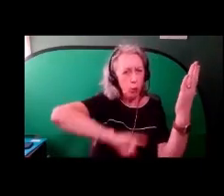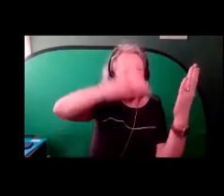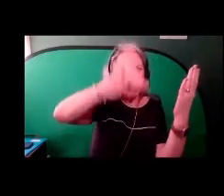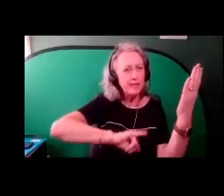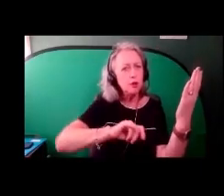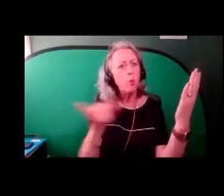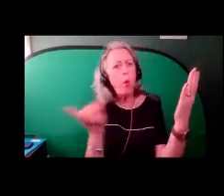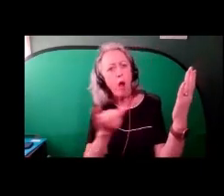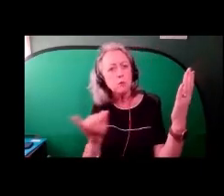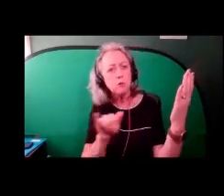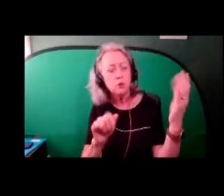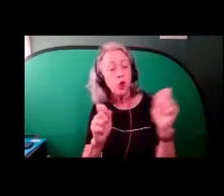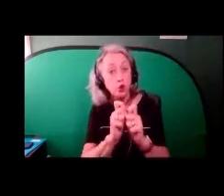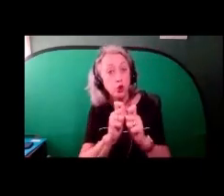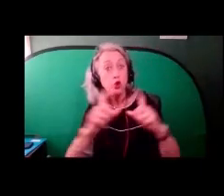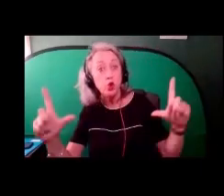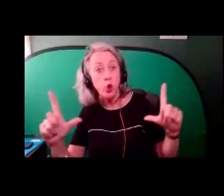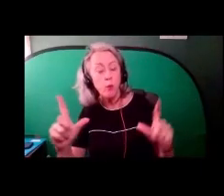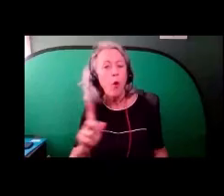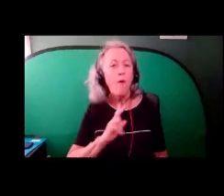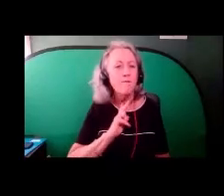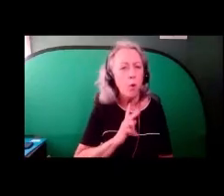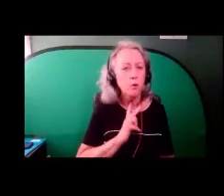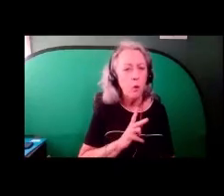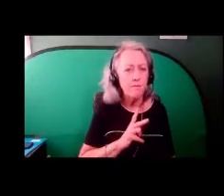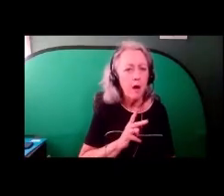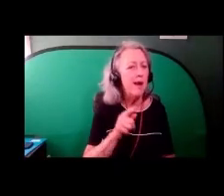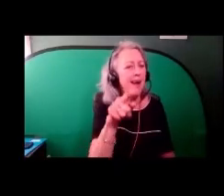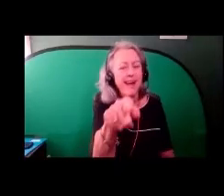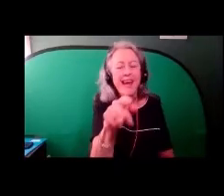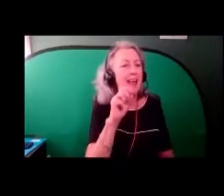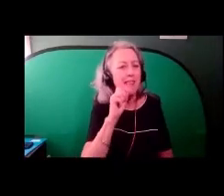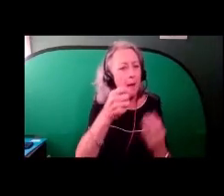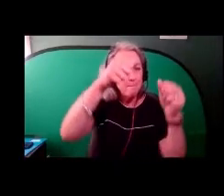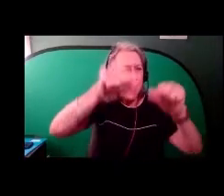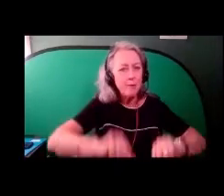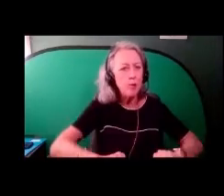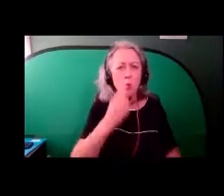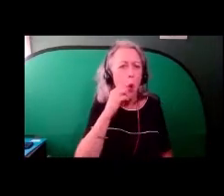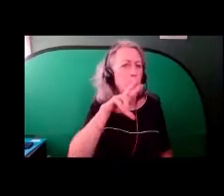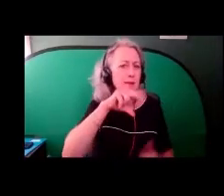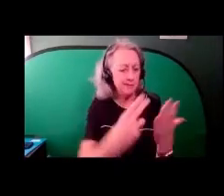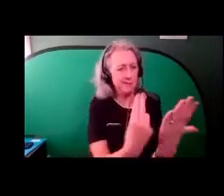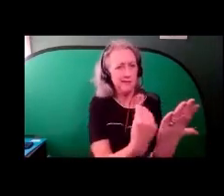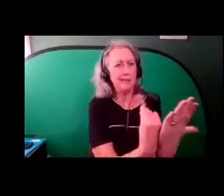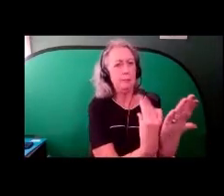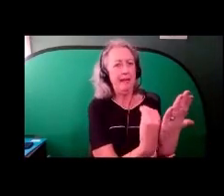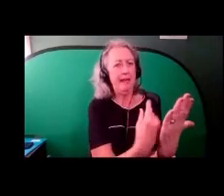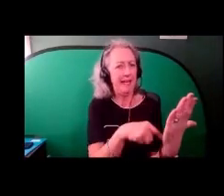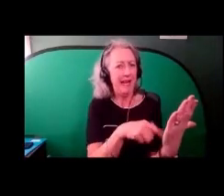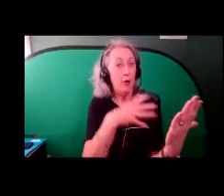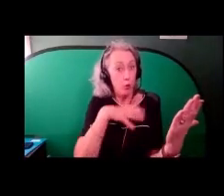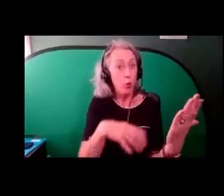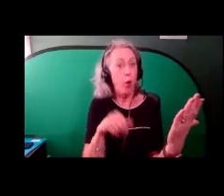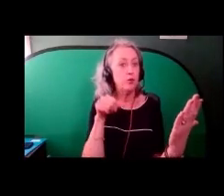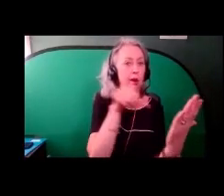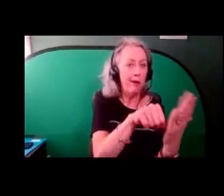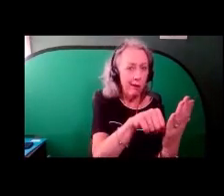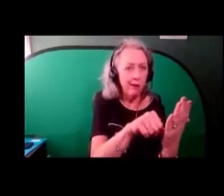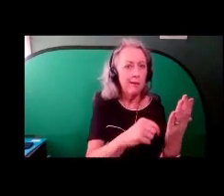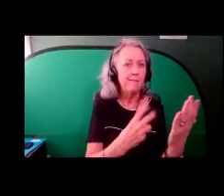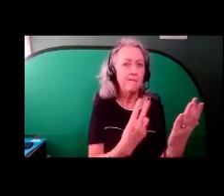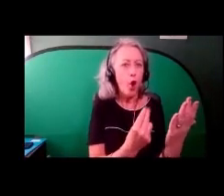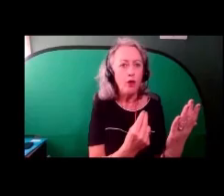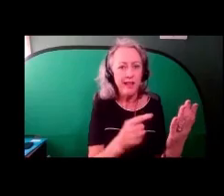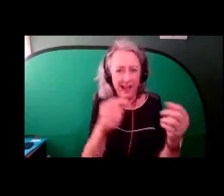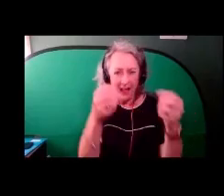VoiceOver or Zoom? The thing is, that menu is not going to speak. So if you're a VoiceOver user and you need to turn VoiceOver on and a menu's